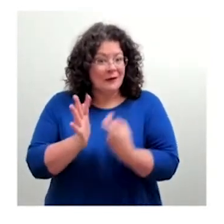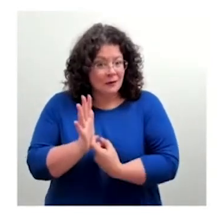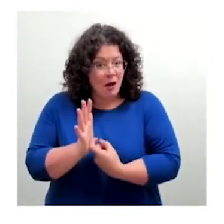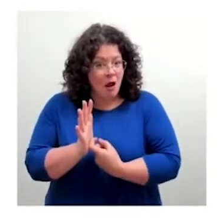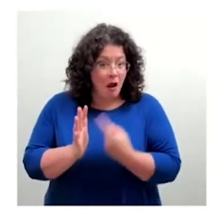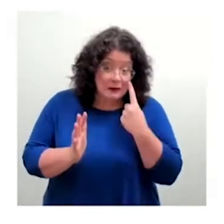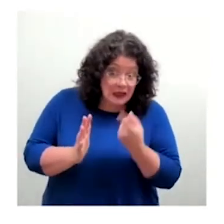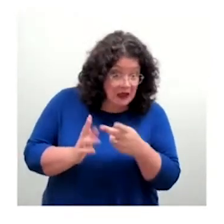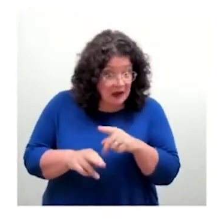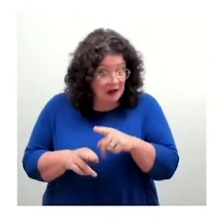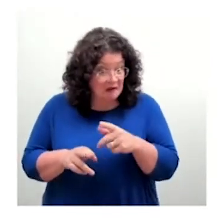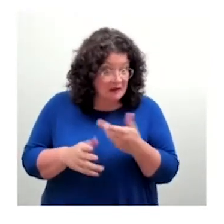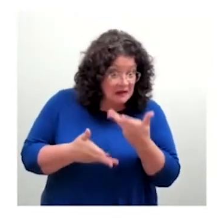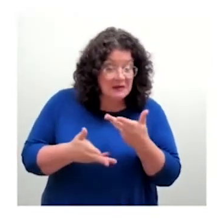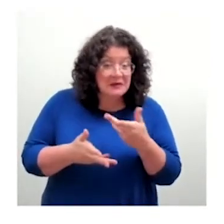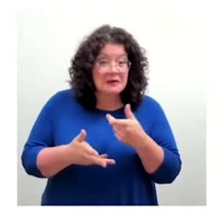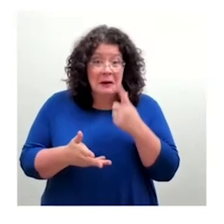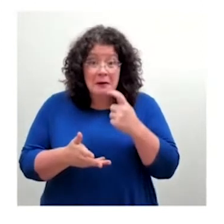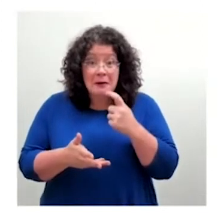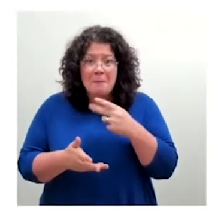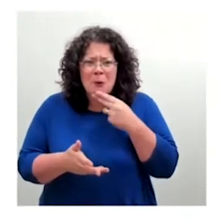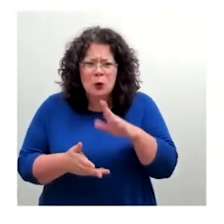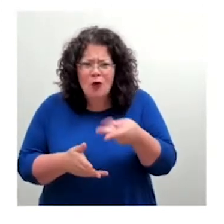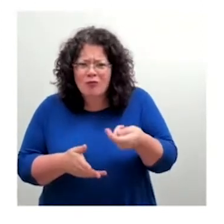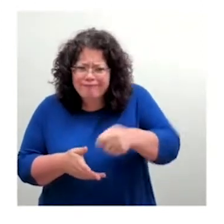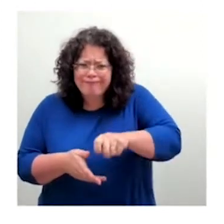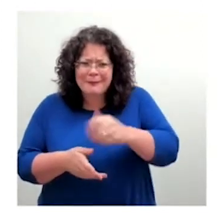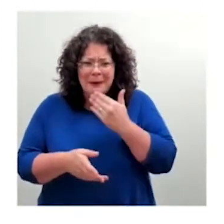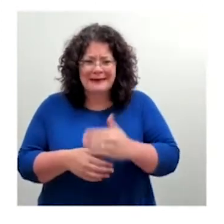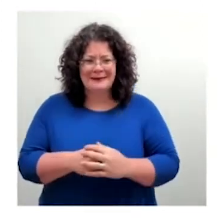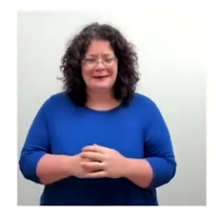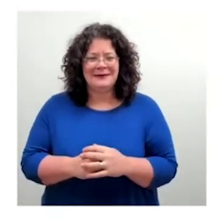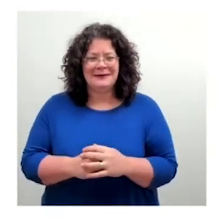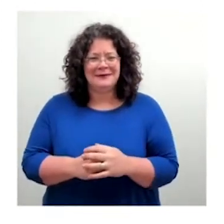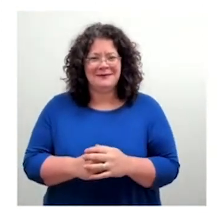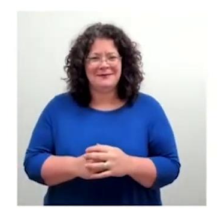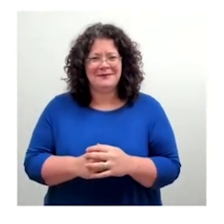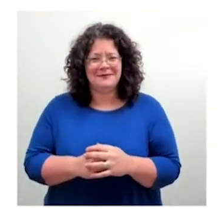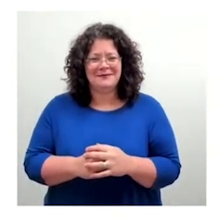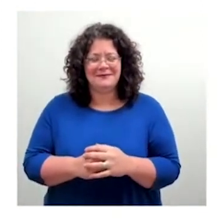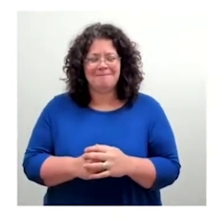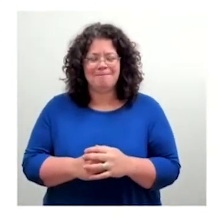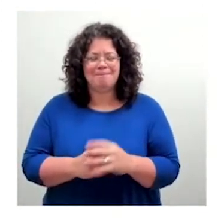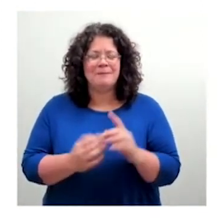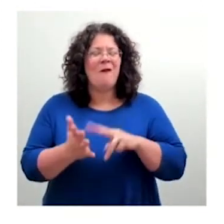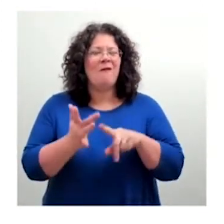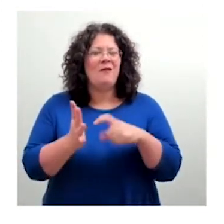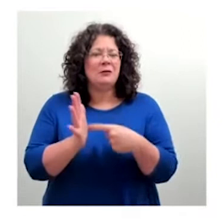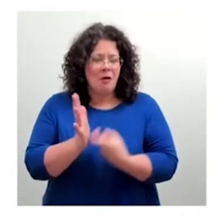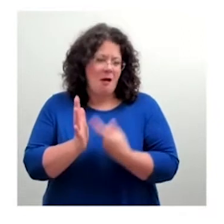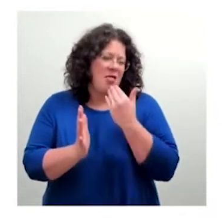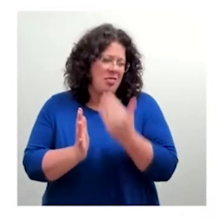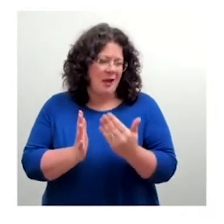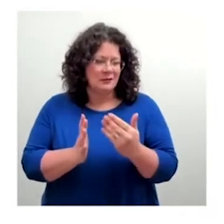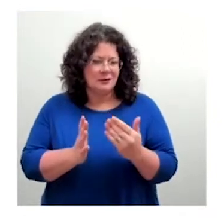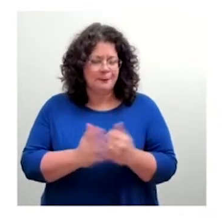Thank you, Joanna. I appreciate it. Thank you, Tech Pro 2020, for inviting me here today. And thank you, Hector Minto, one of my